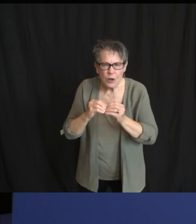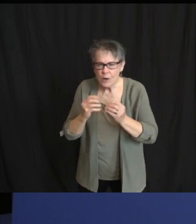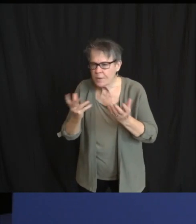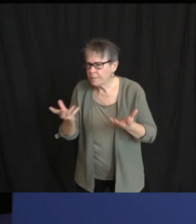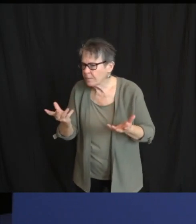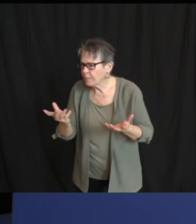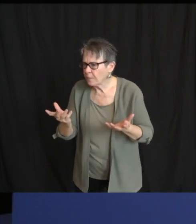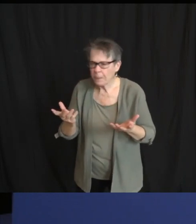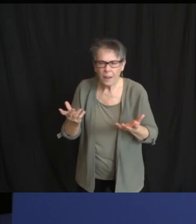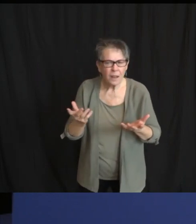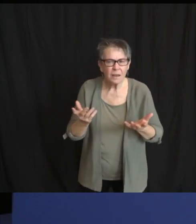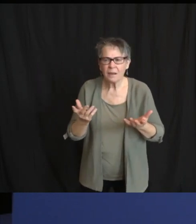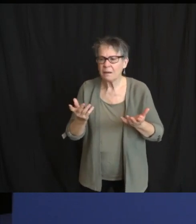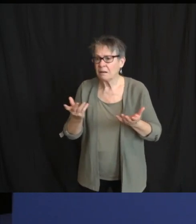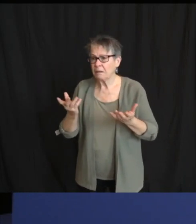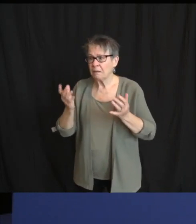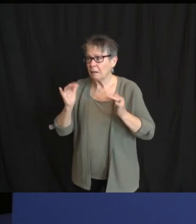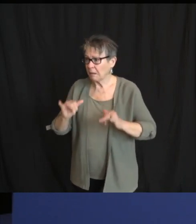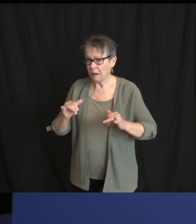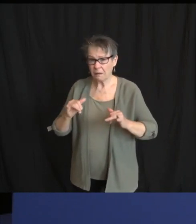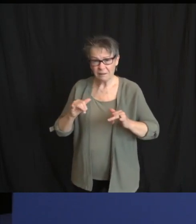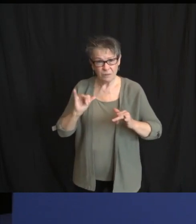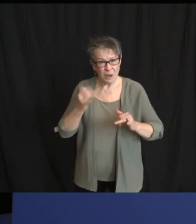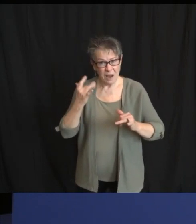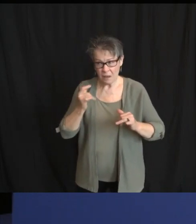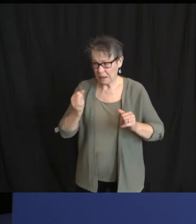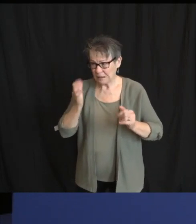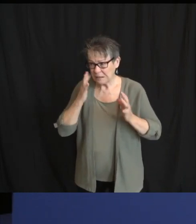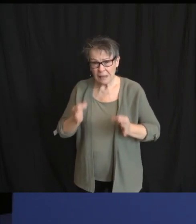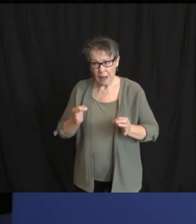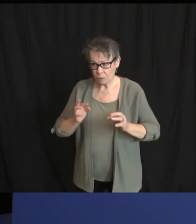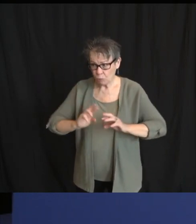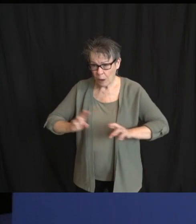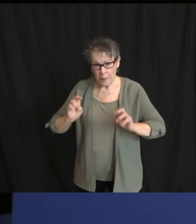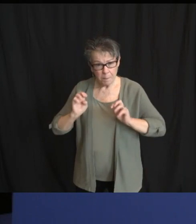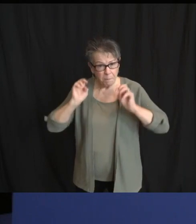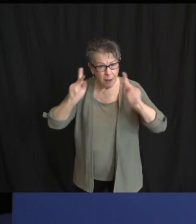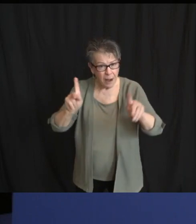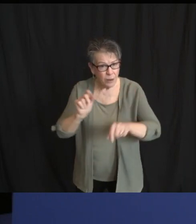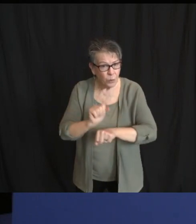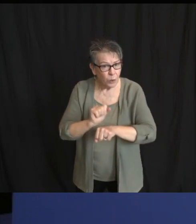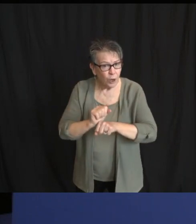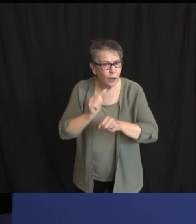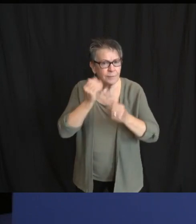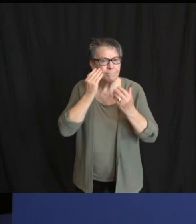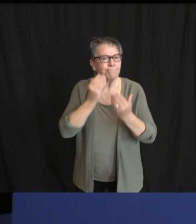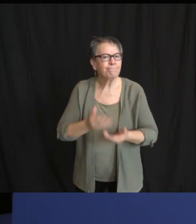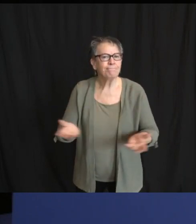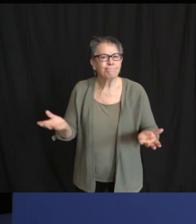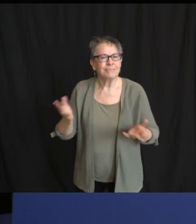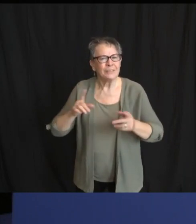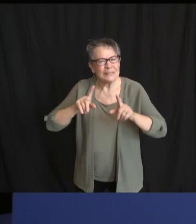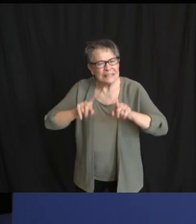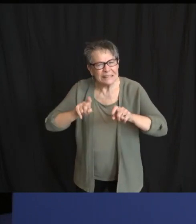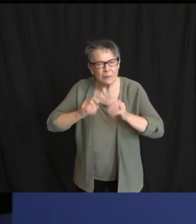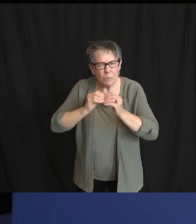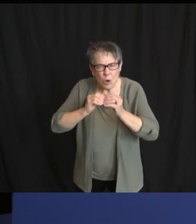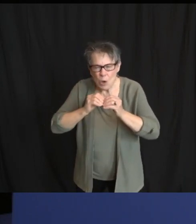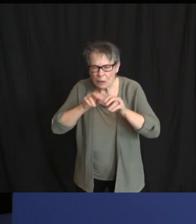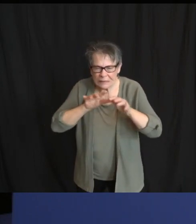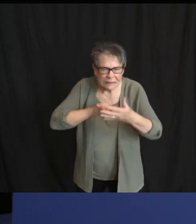determination. So the utility of using these serologic tests, and actually we're in the middle of discussions